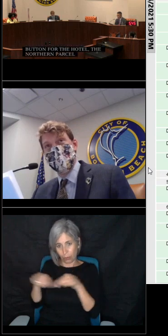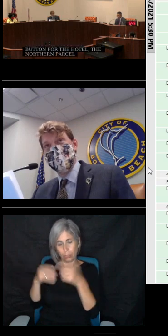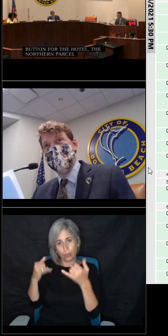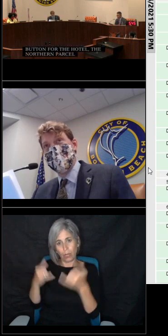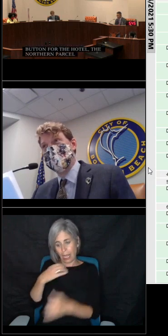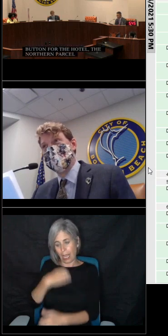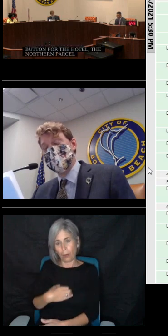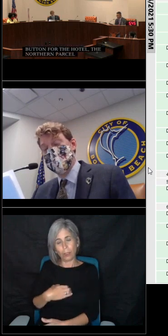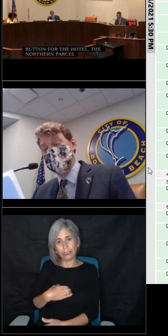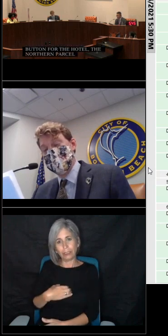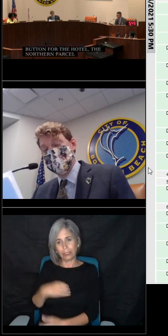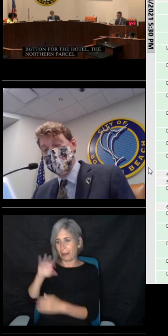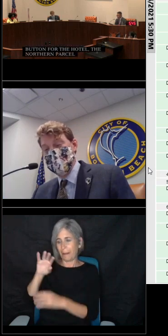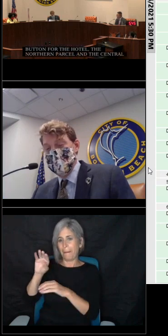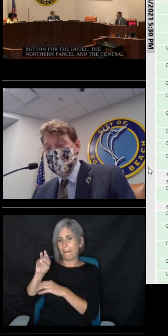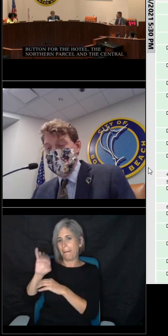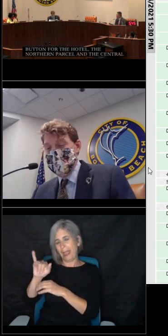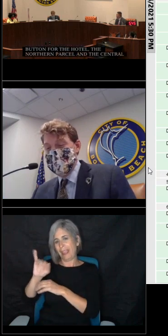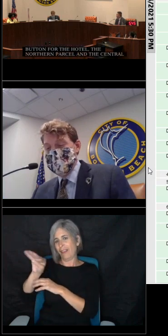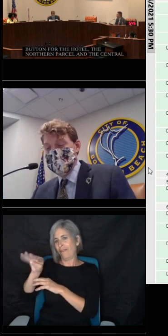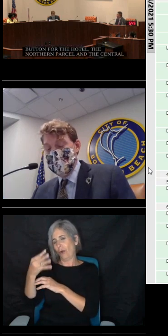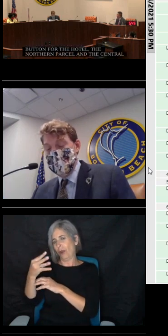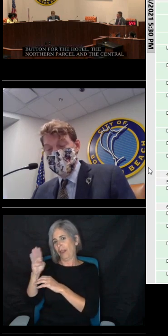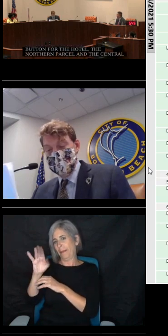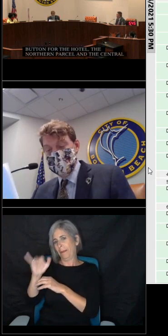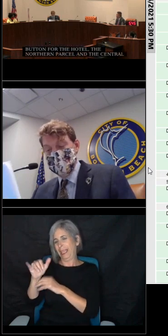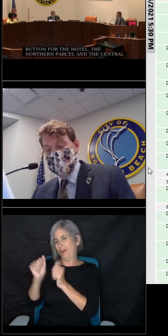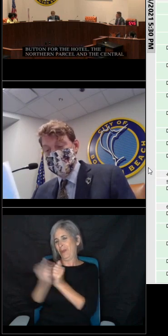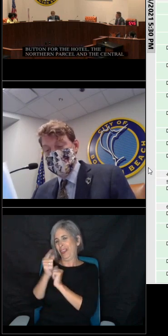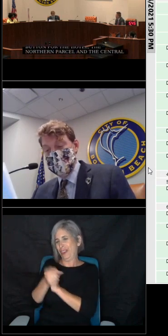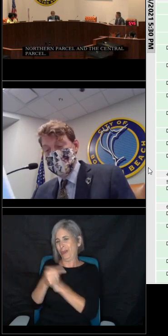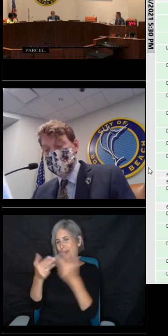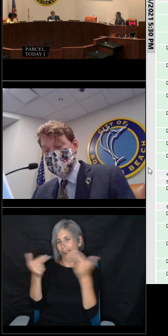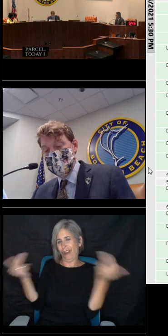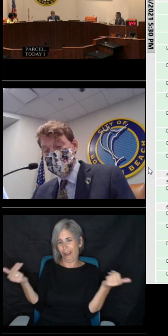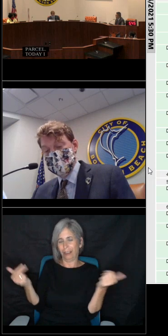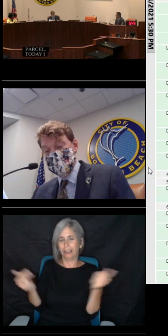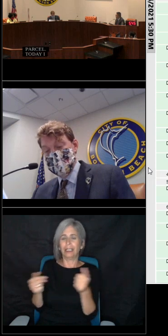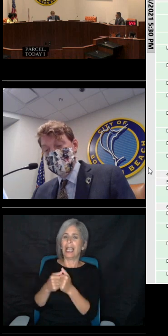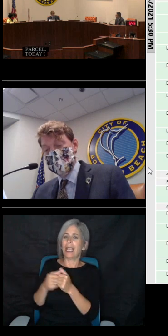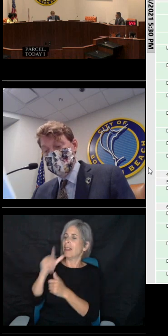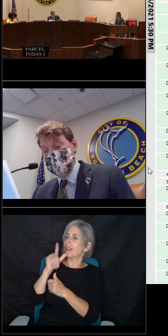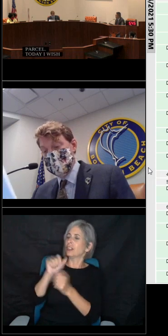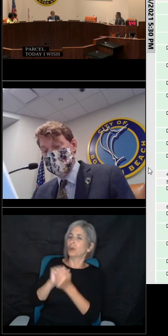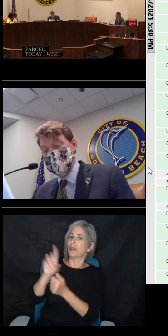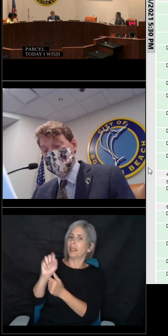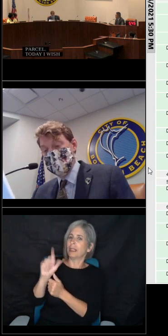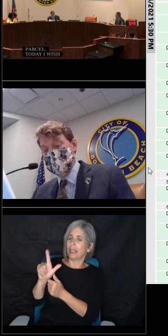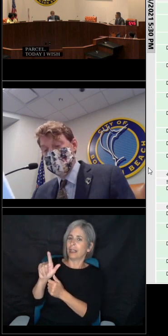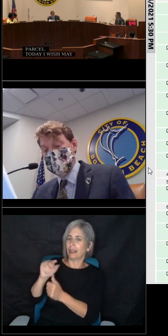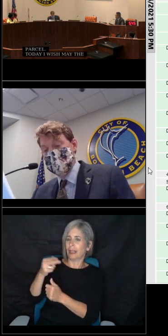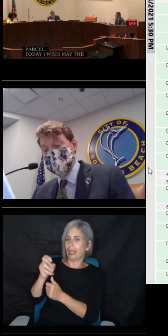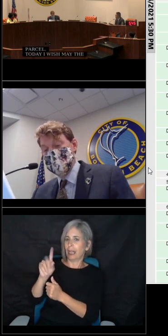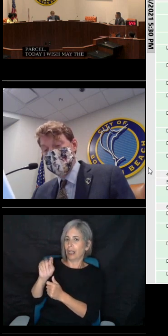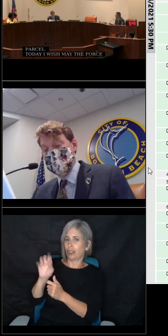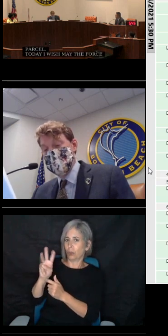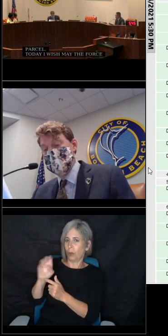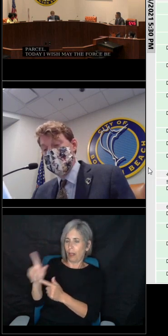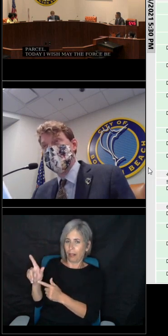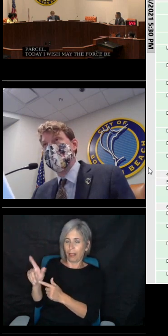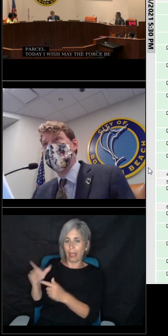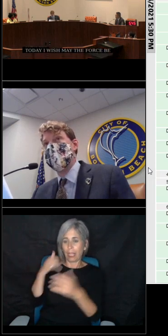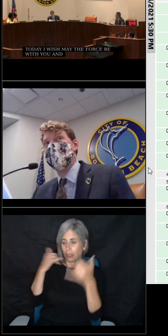May the 4th be with you, and had lunch with Daniel Hartwell. In addition, I received calls in regards